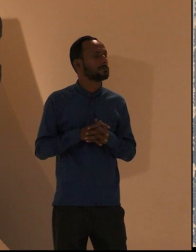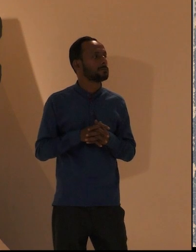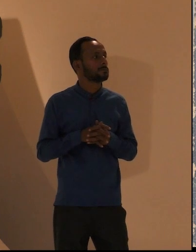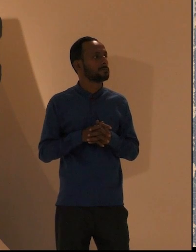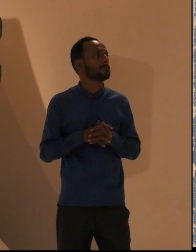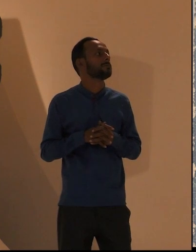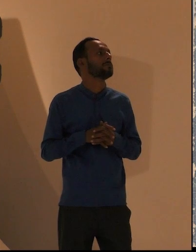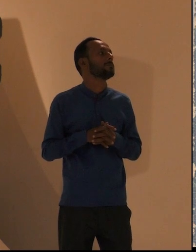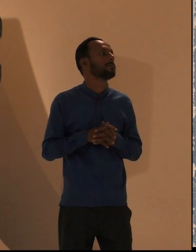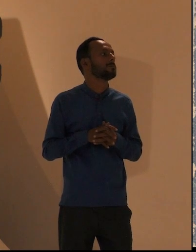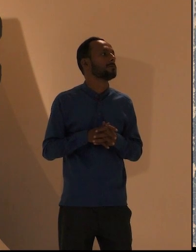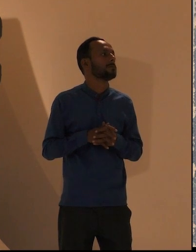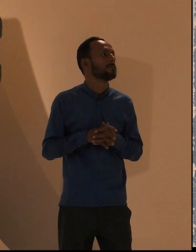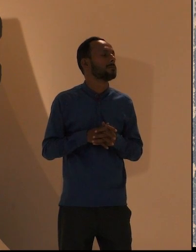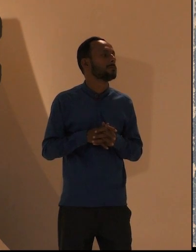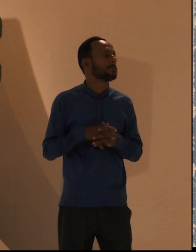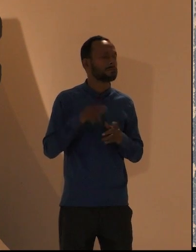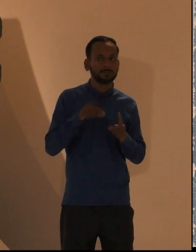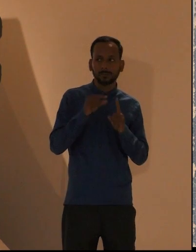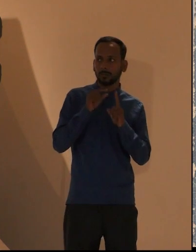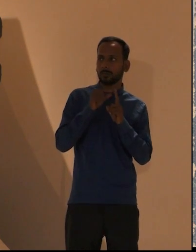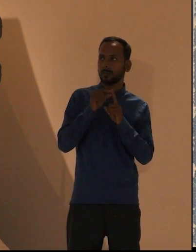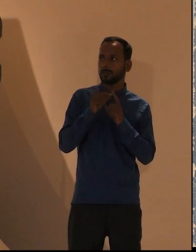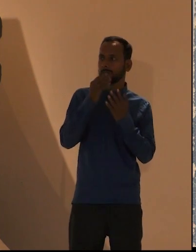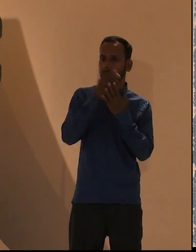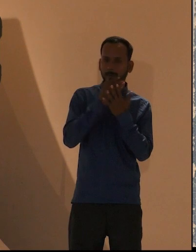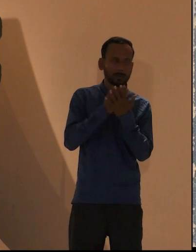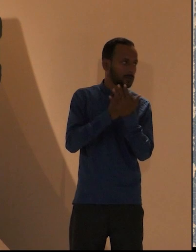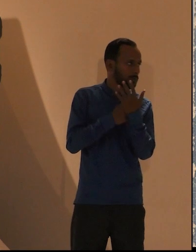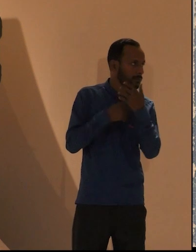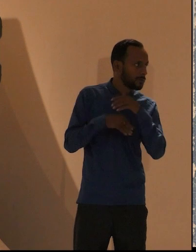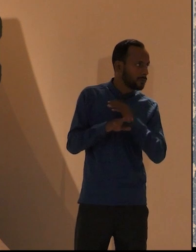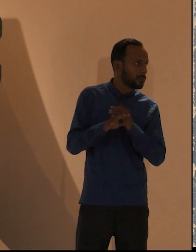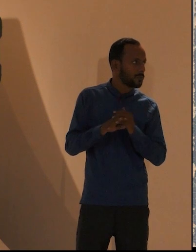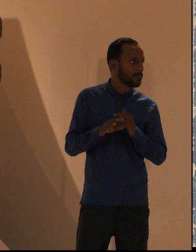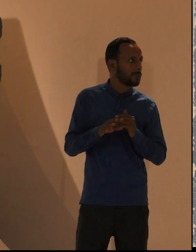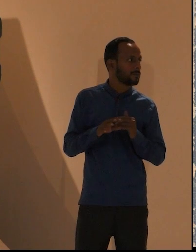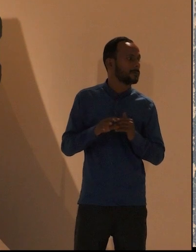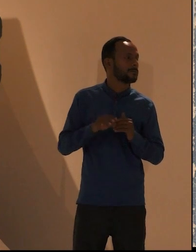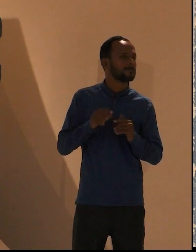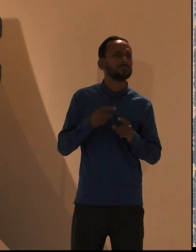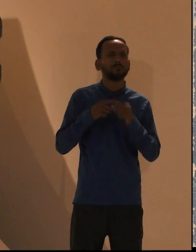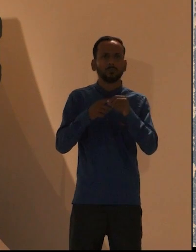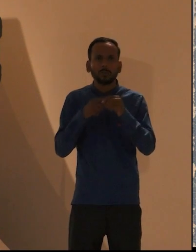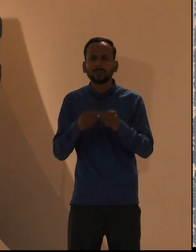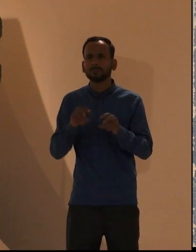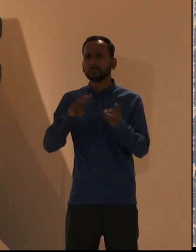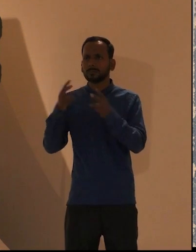I will just briefly, in our public programs, we work with, because this is an important question that comes